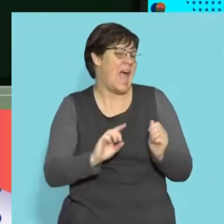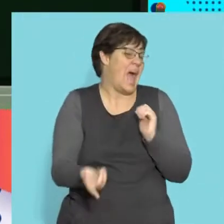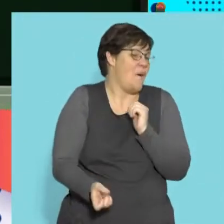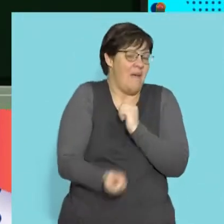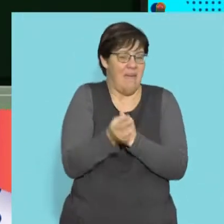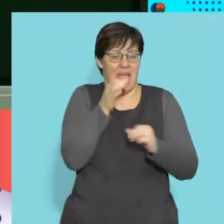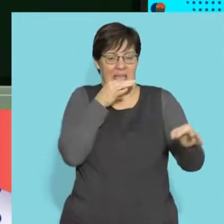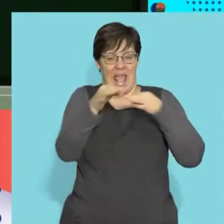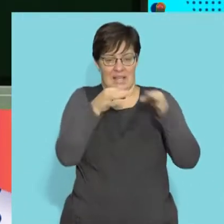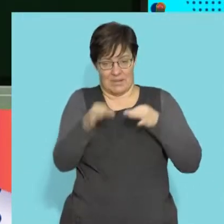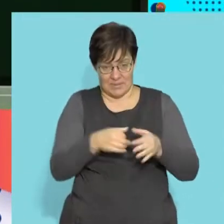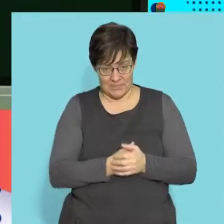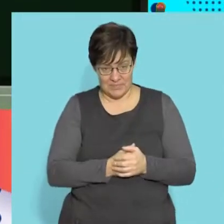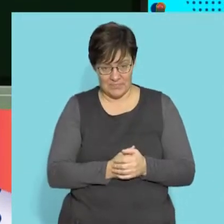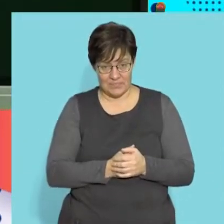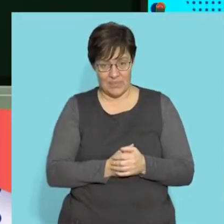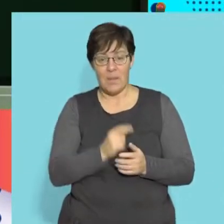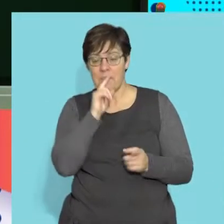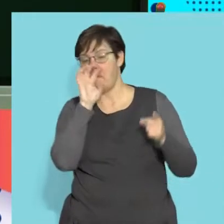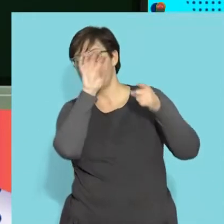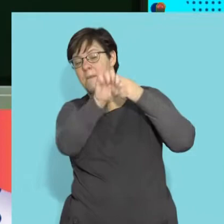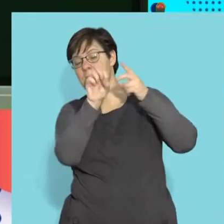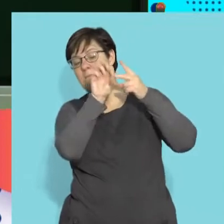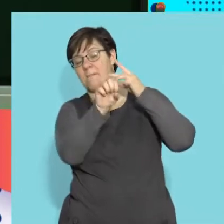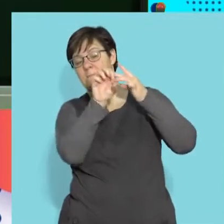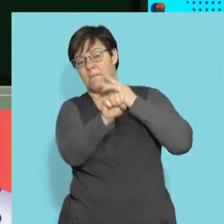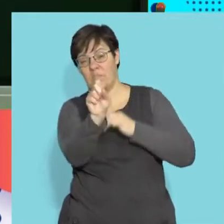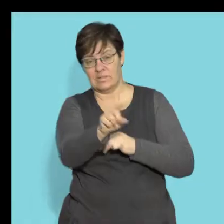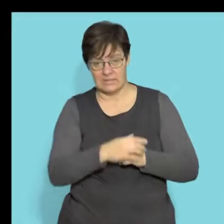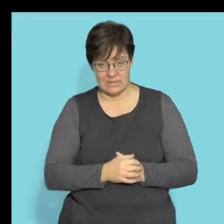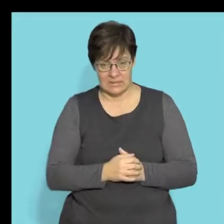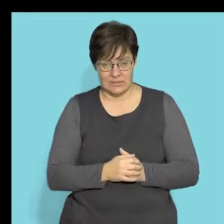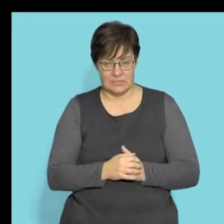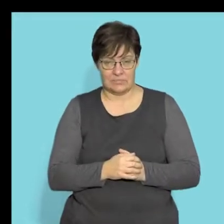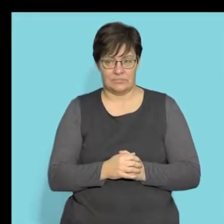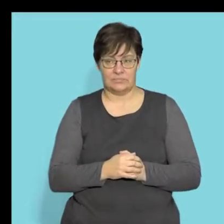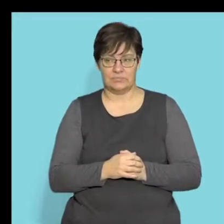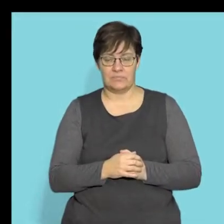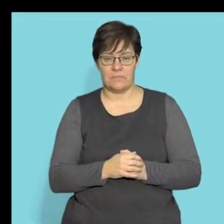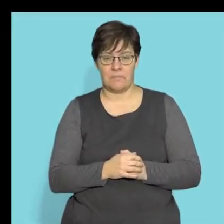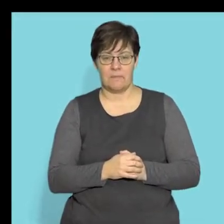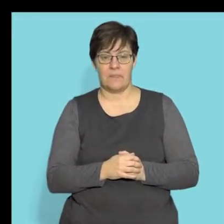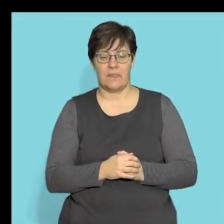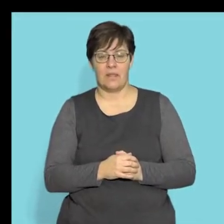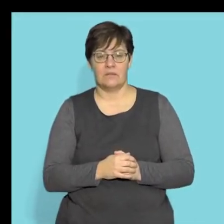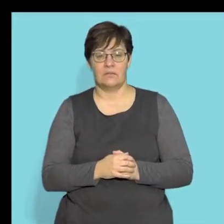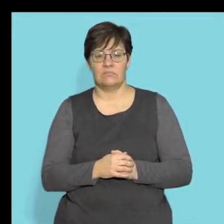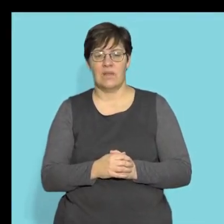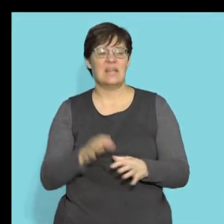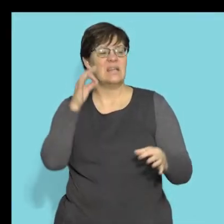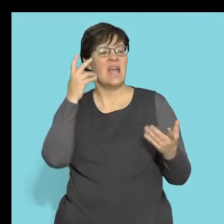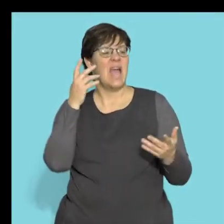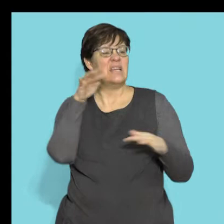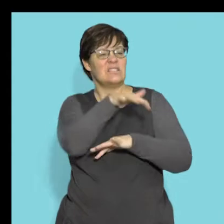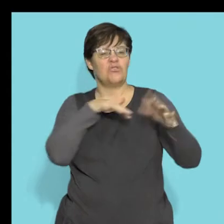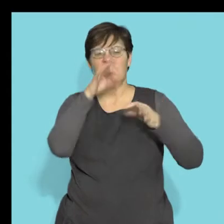see exactly how we're going to describe that and make some predictions. So, here we